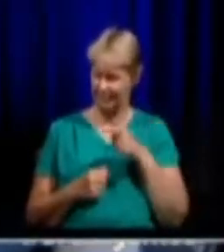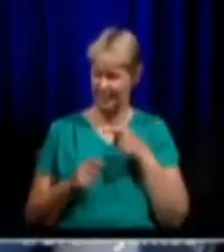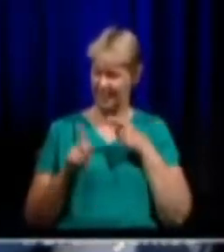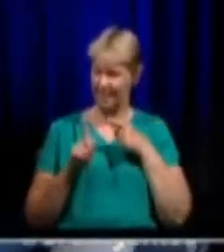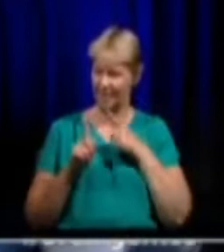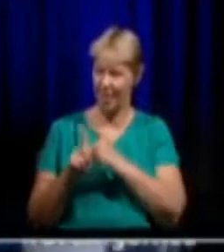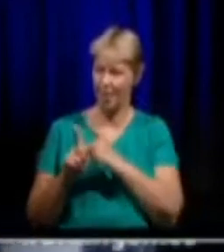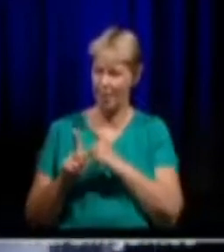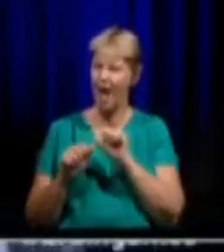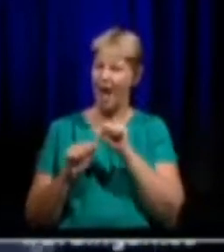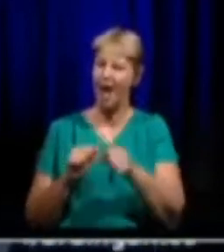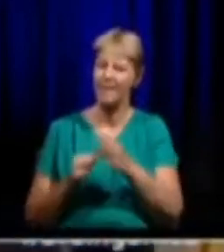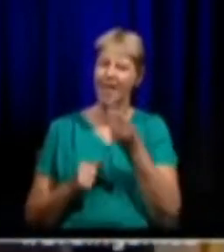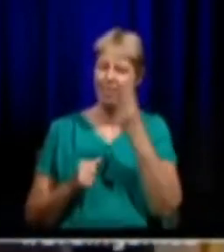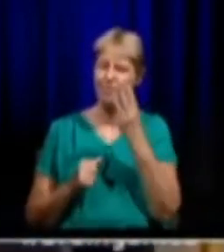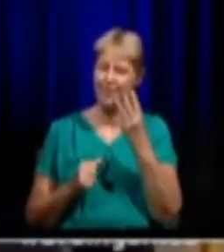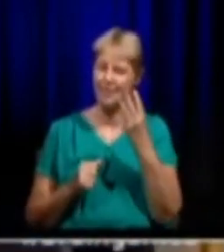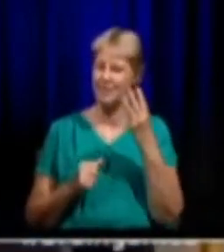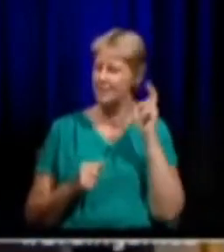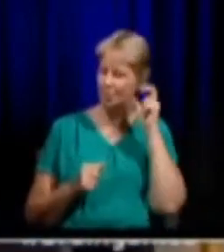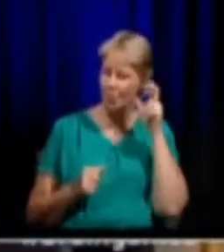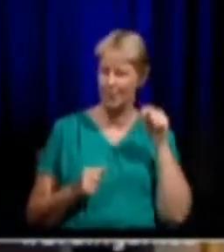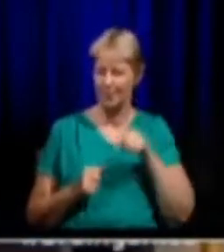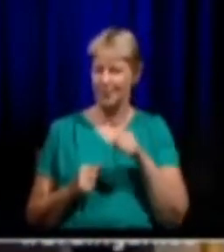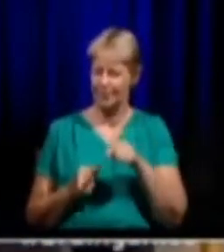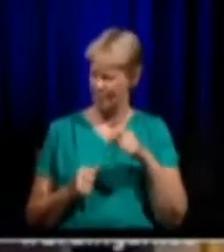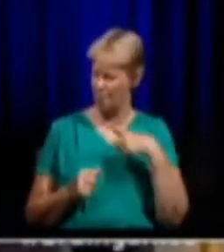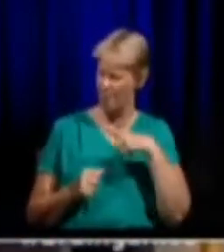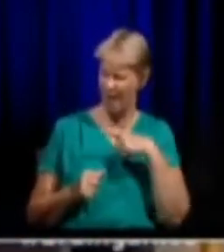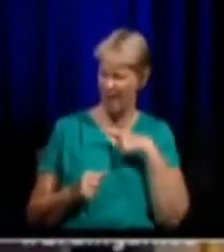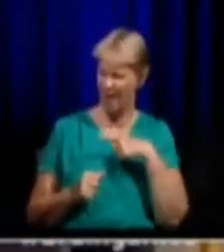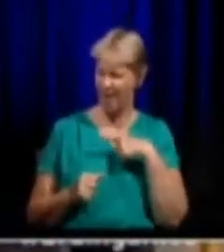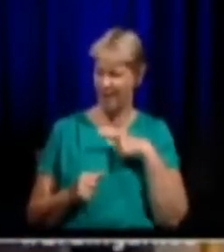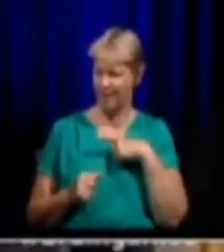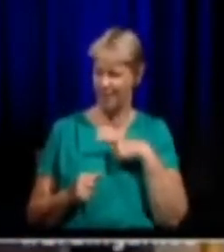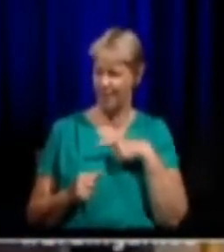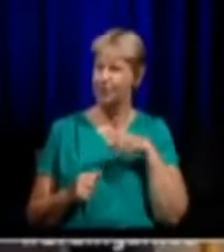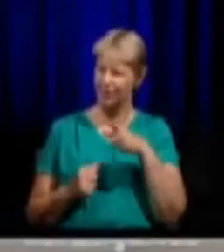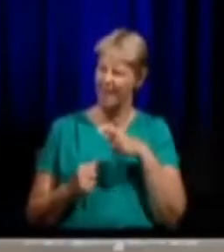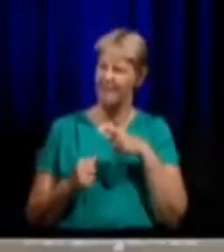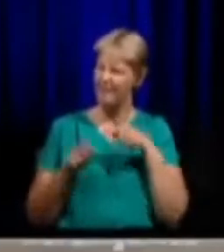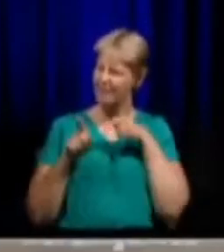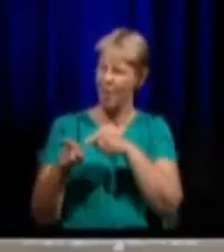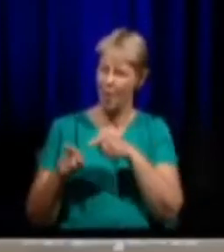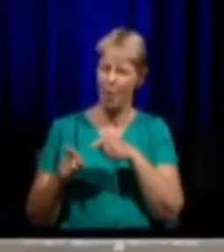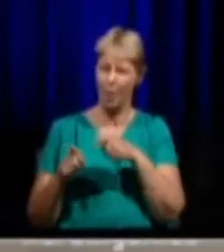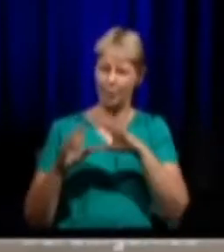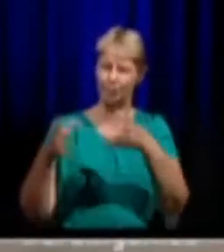After just three beeps, and without knowing why she's doing it, this woman is now conforming perfectly to the group.